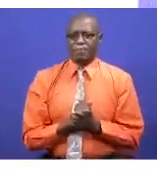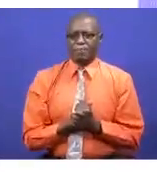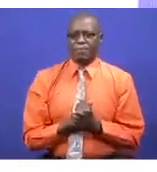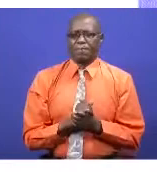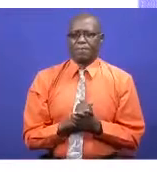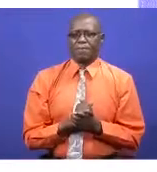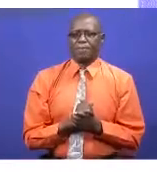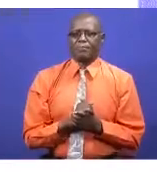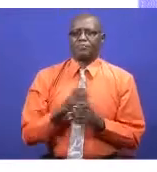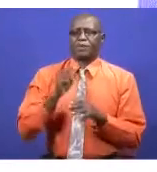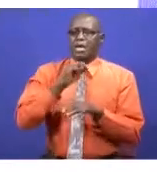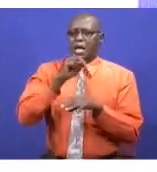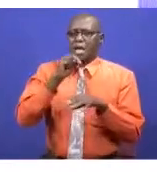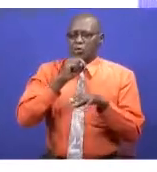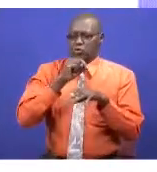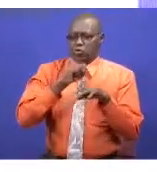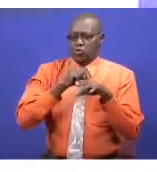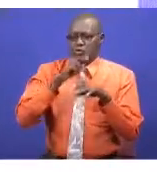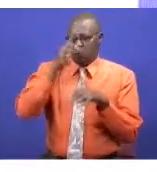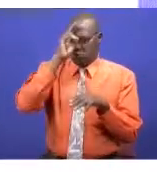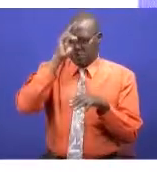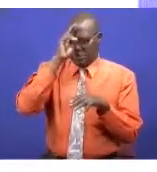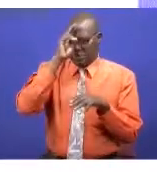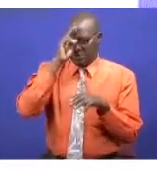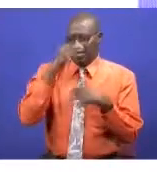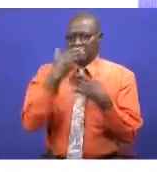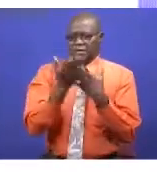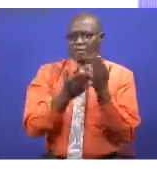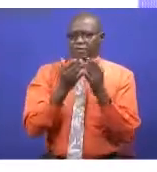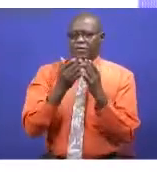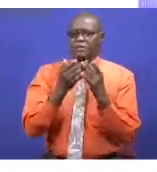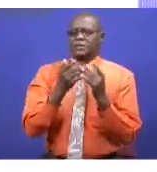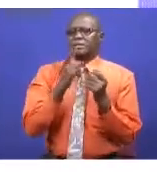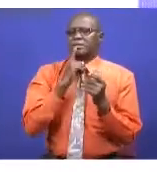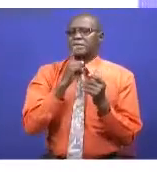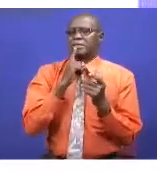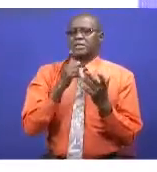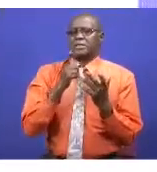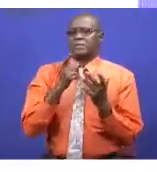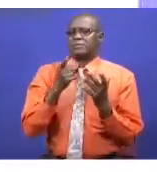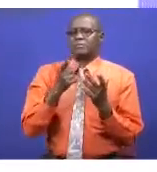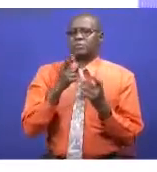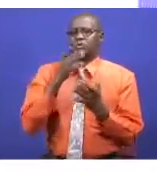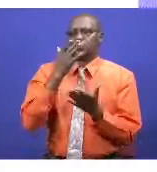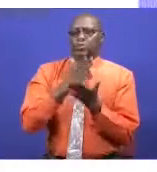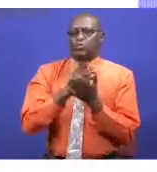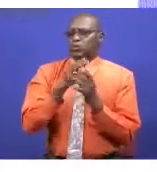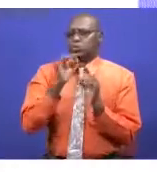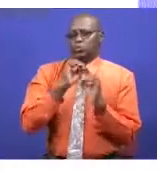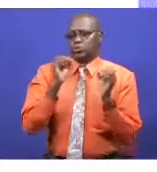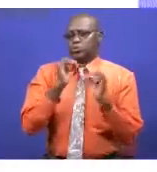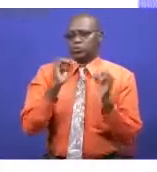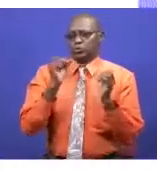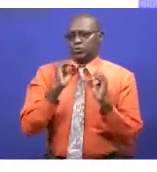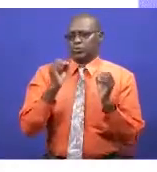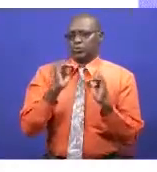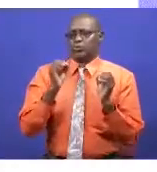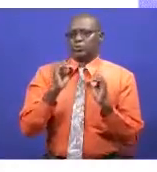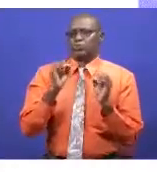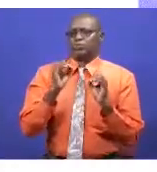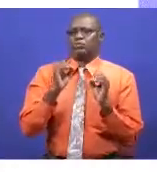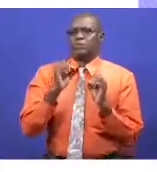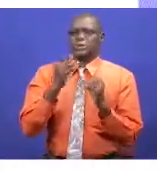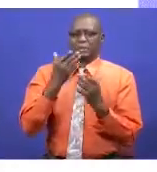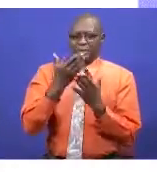The National Police Service has dismissed reports that Nairobi Senator Johnson Sakaja has been arrested in the wake of